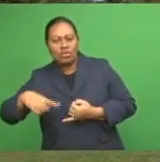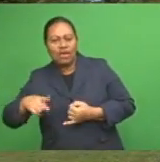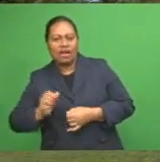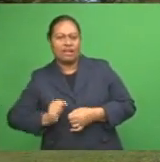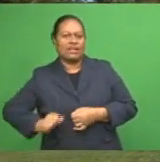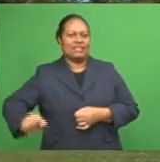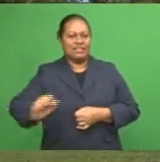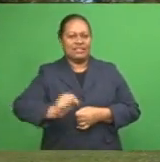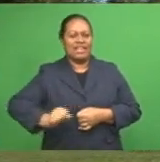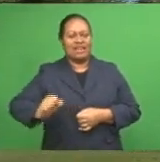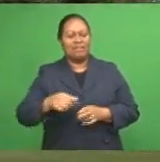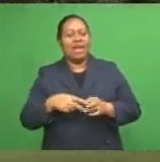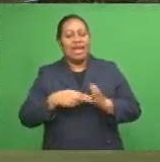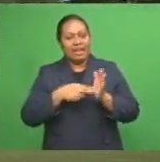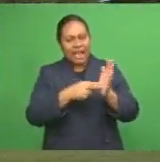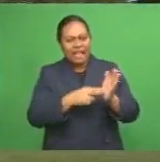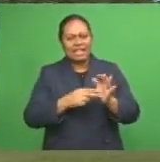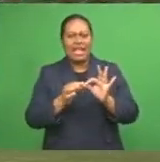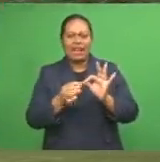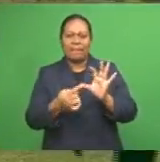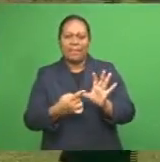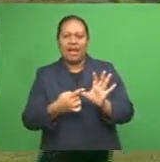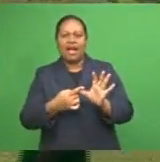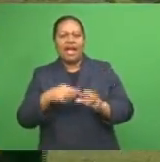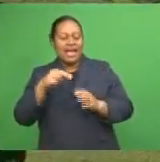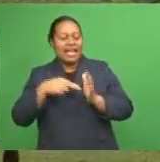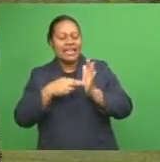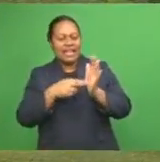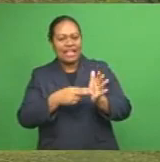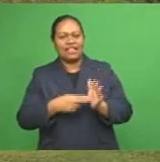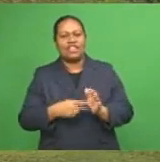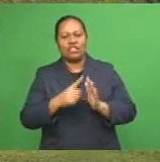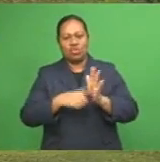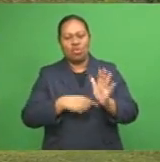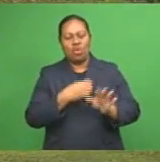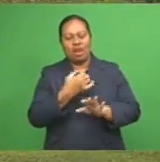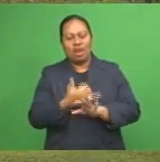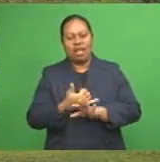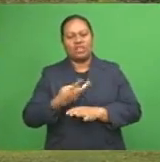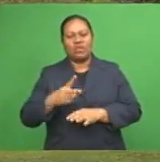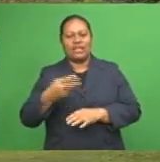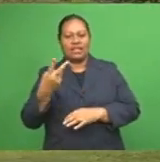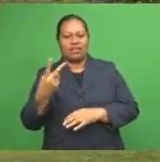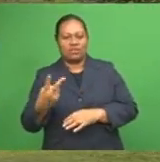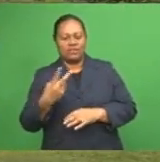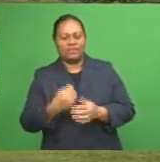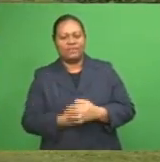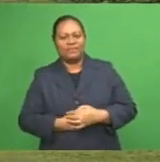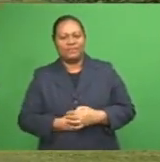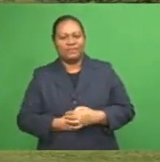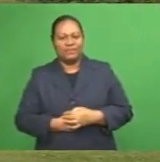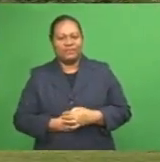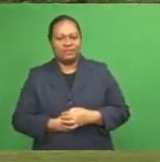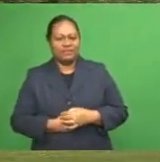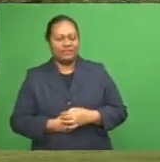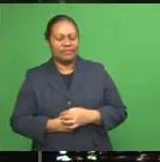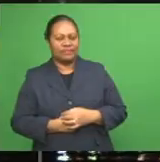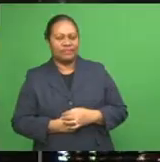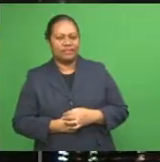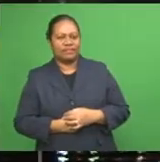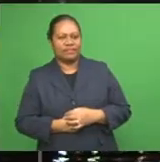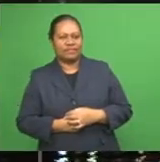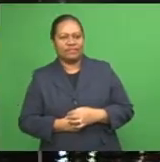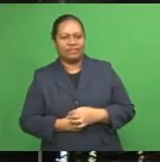Stadium, while Nandi take on Ba at Prince Charles Park on July 22nd. Karleni Tavi, FBC